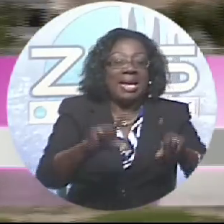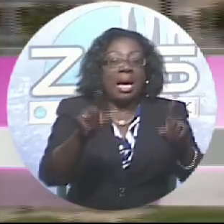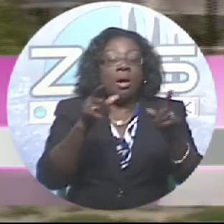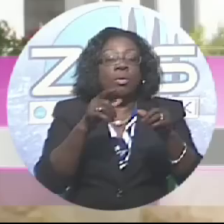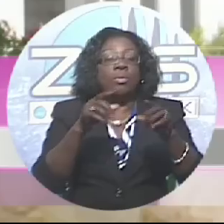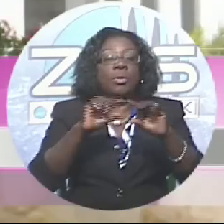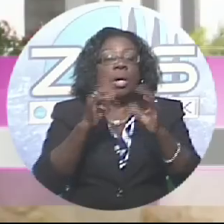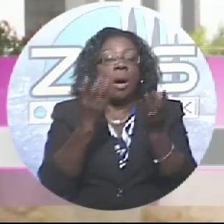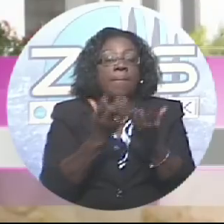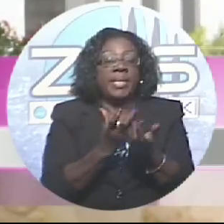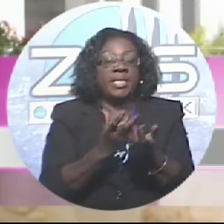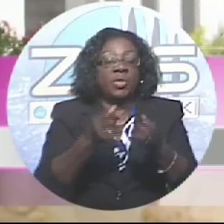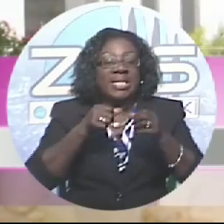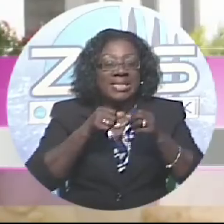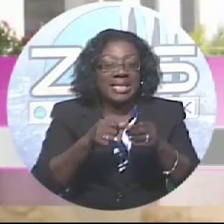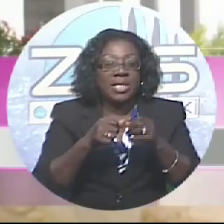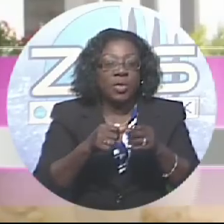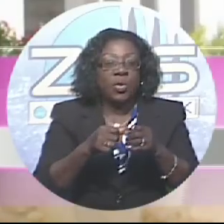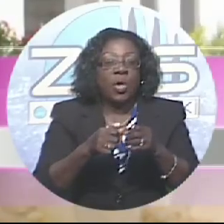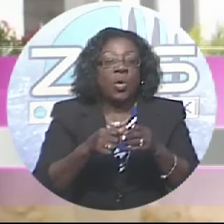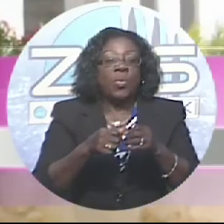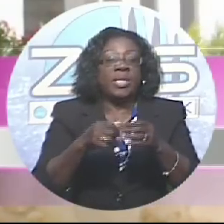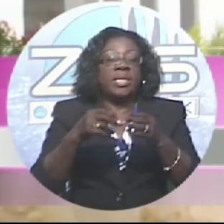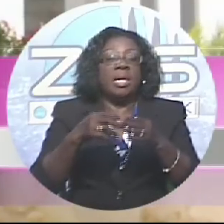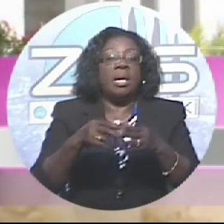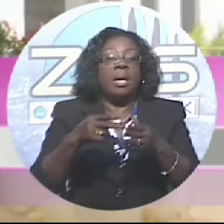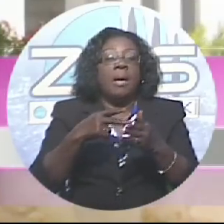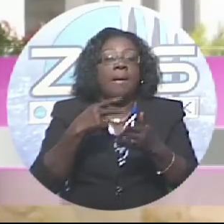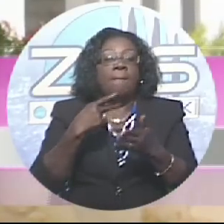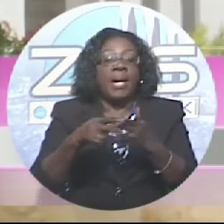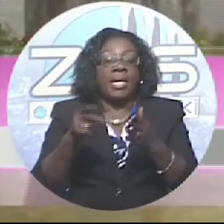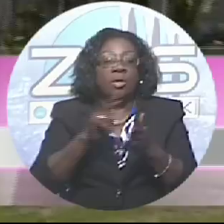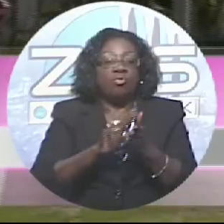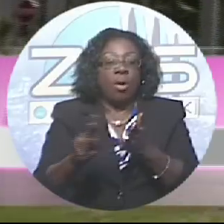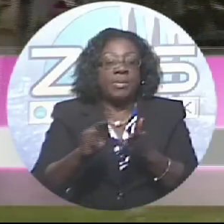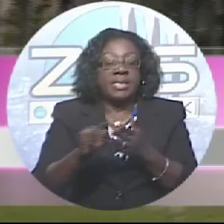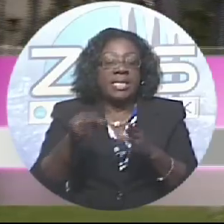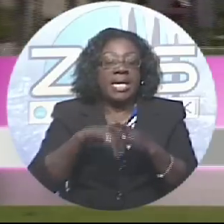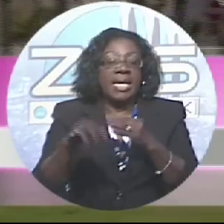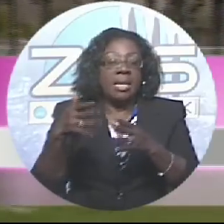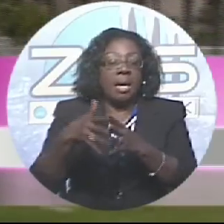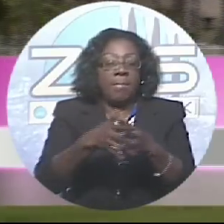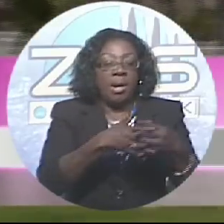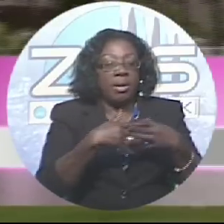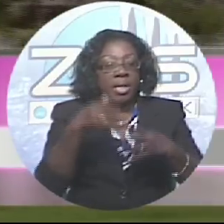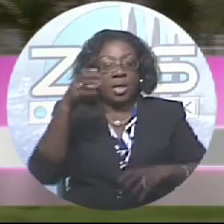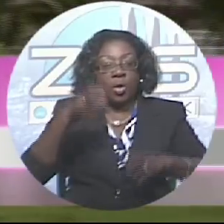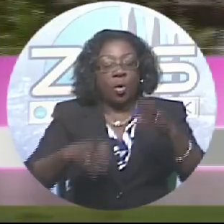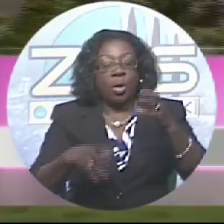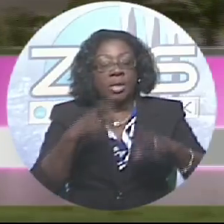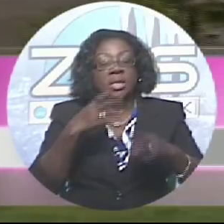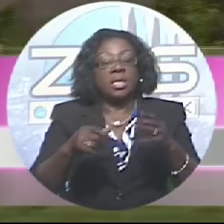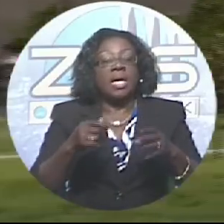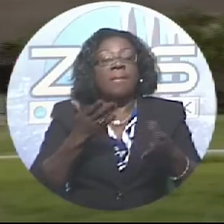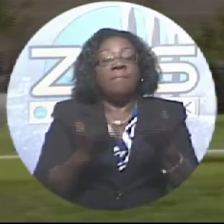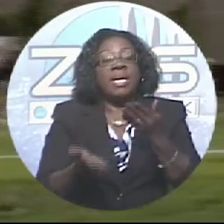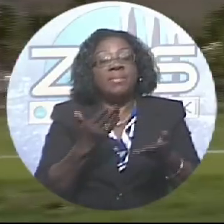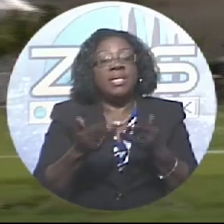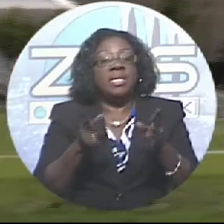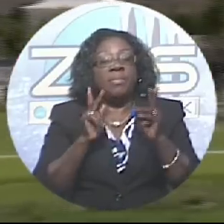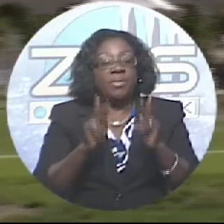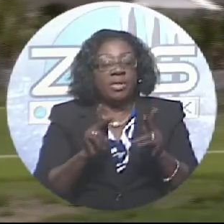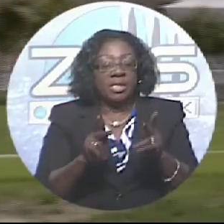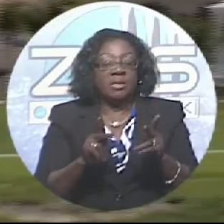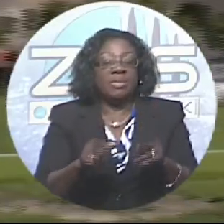11 filing for bankruptcy, the more than 2,000 workers would have not been disengaged last week and would have still had